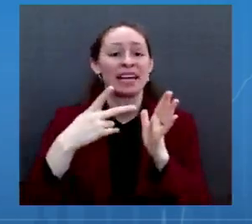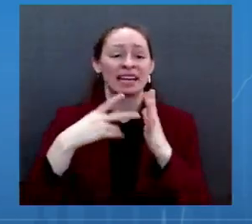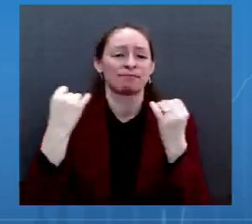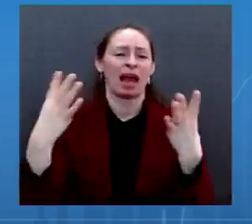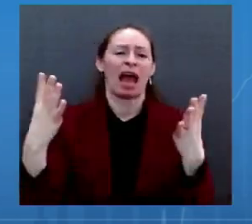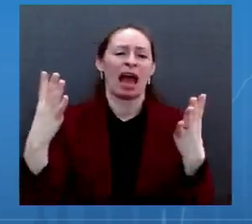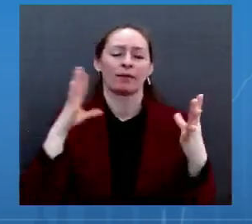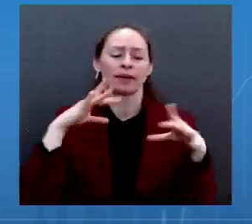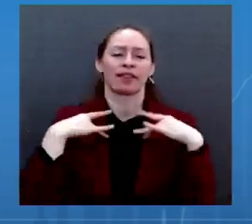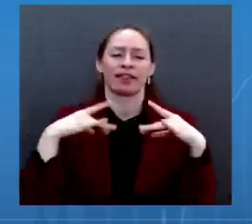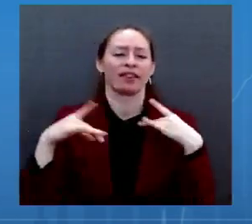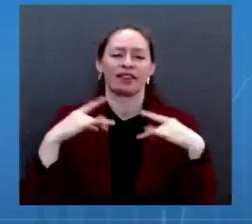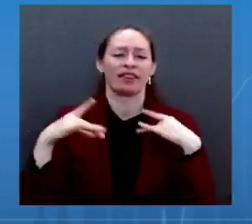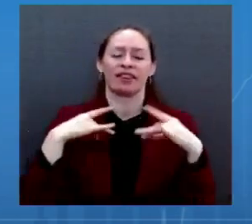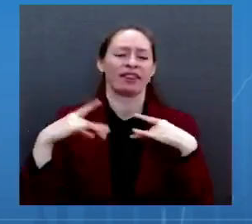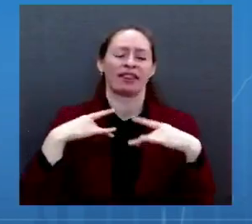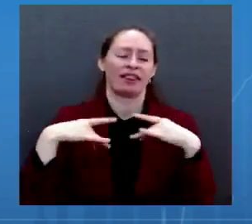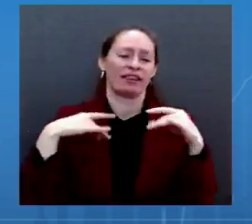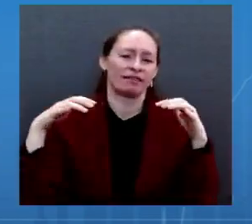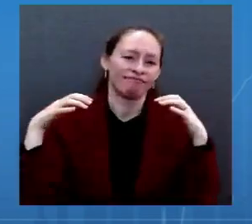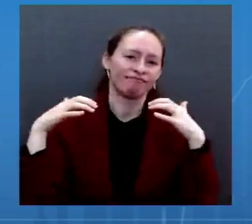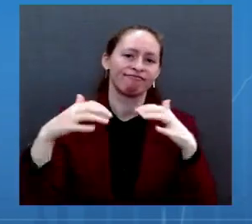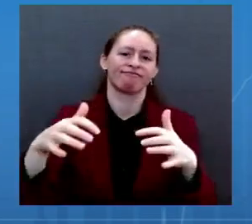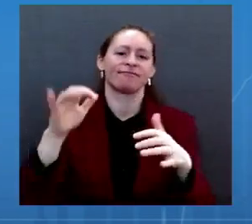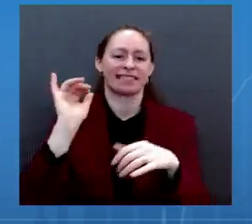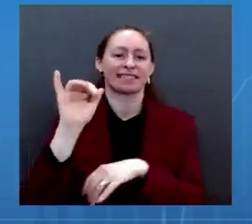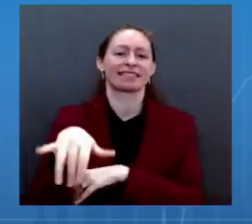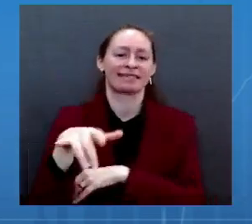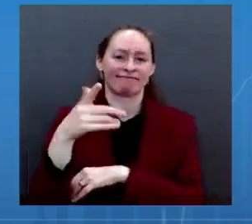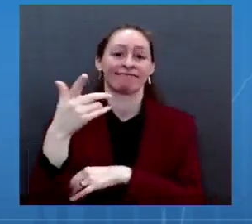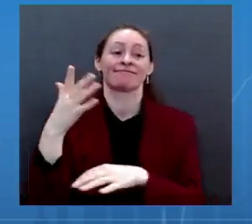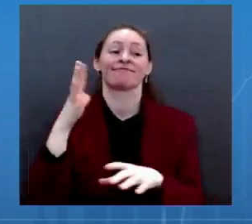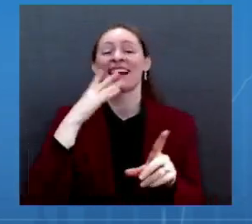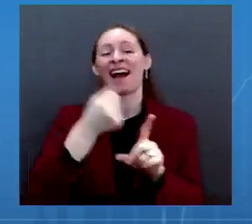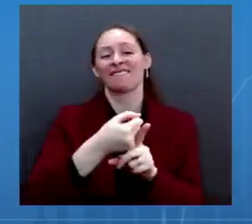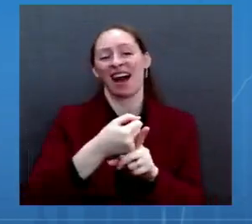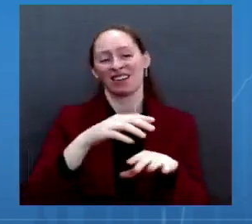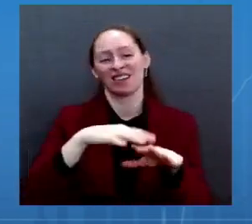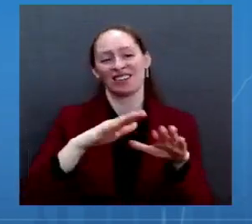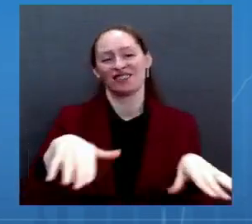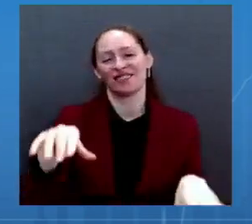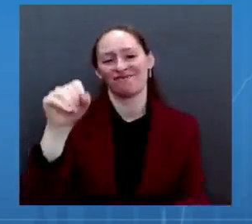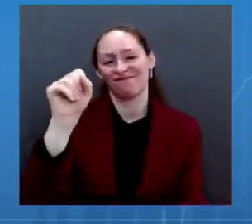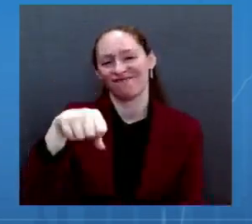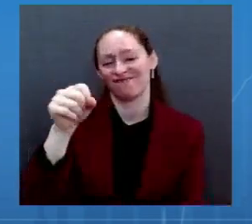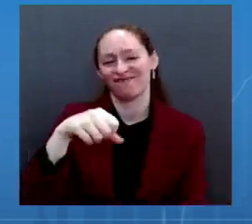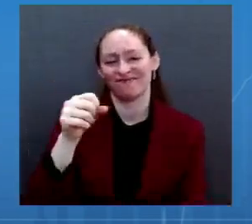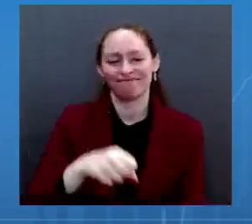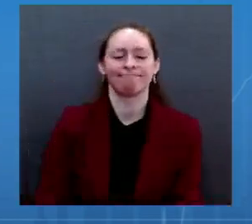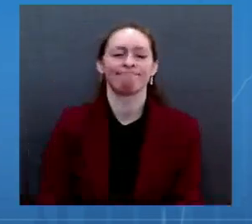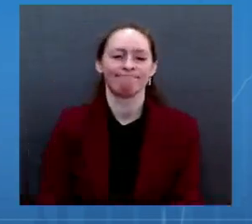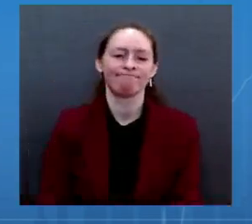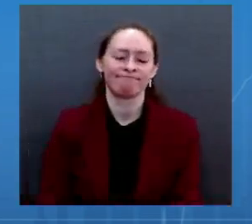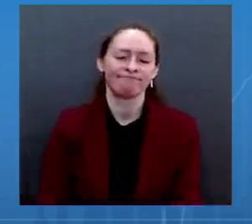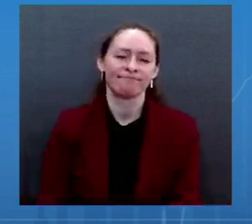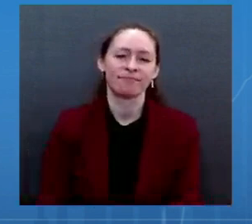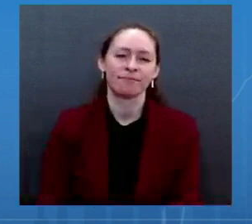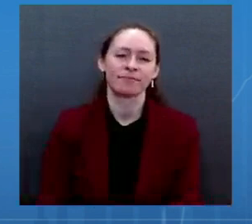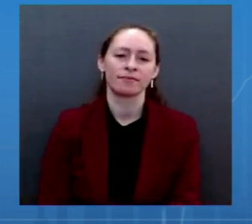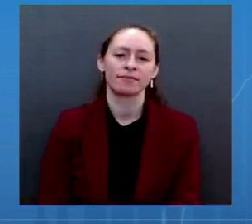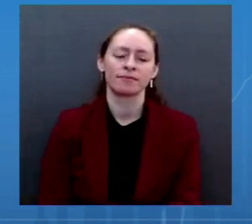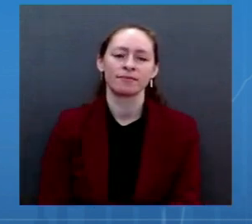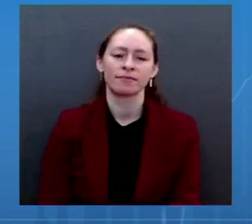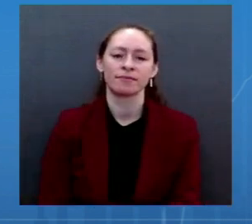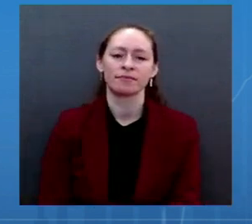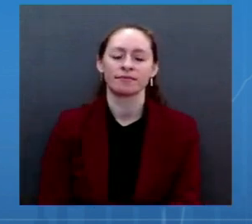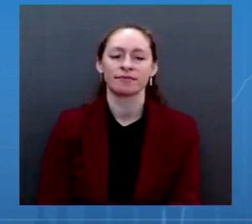as many more children will get infected, a certain proportion of them, usually children that have underlying comorbidities, are going to